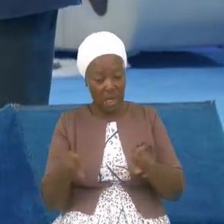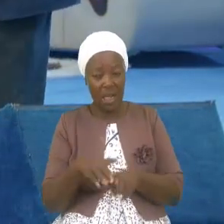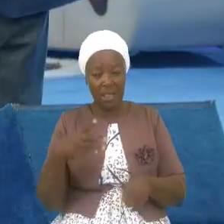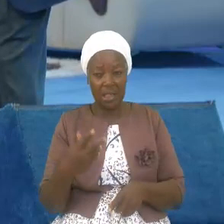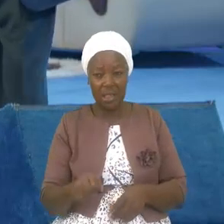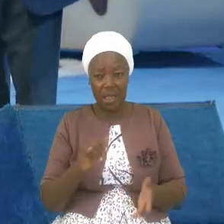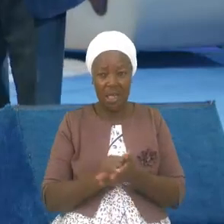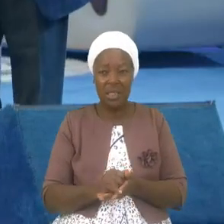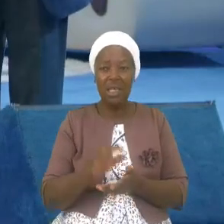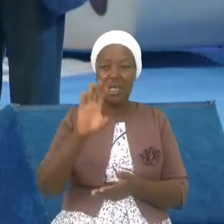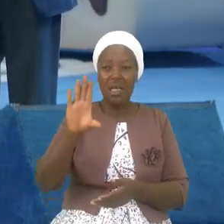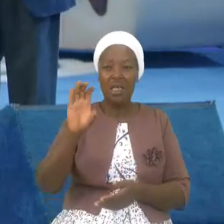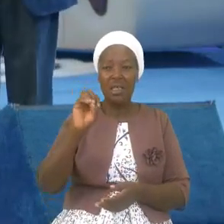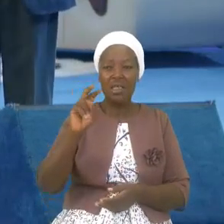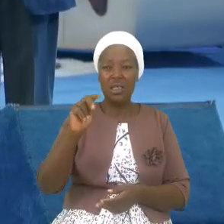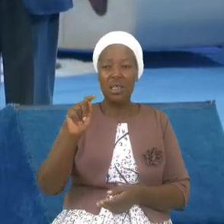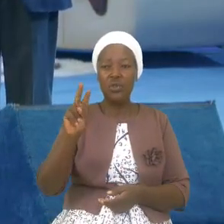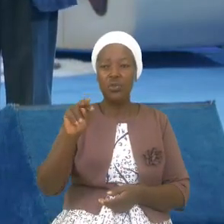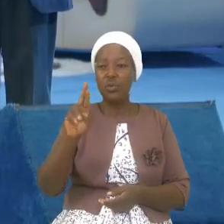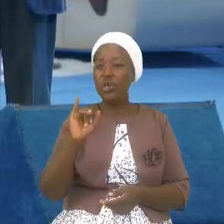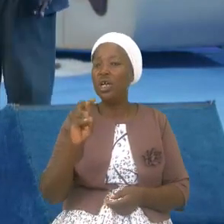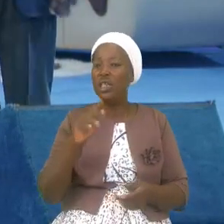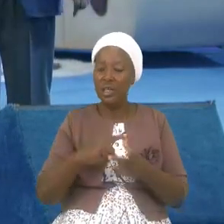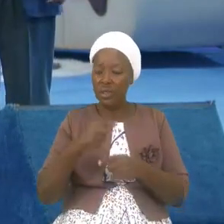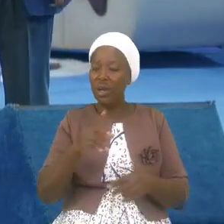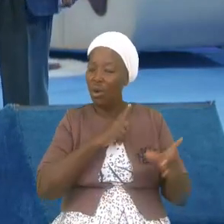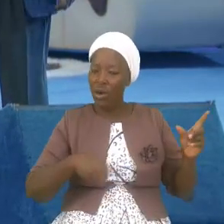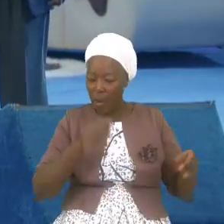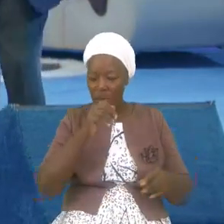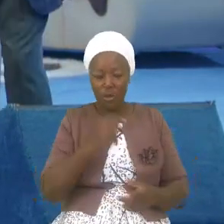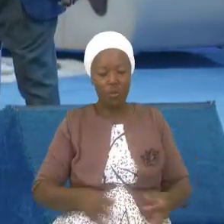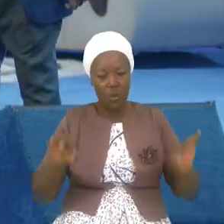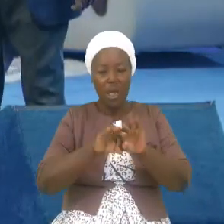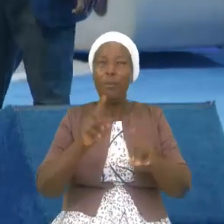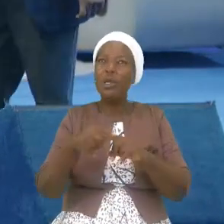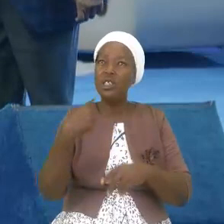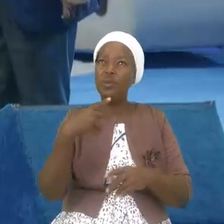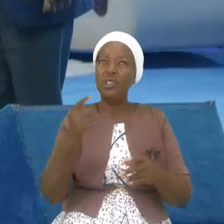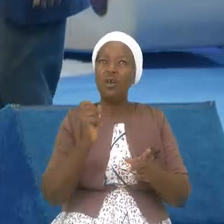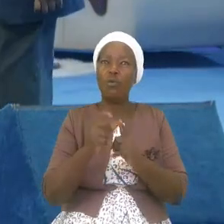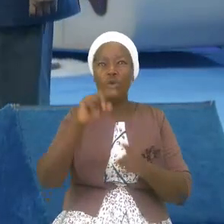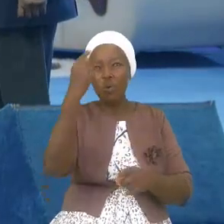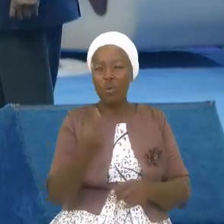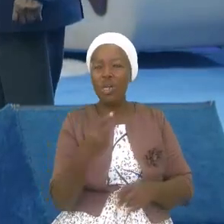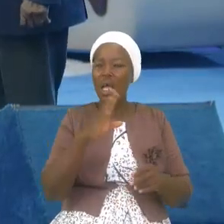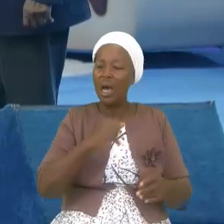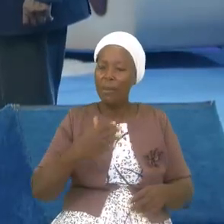but speak the word only, and my servant shall be healed. He will turn